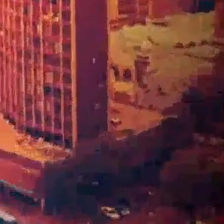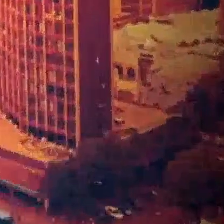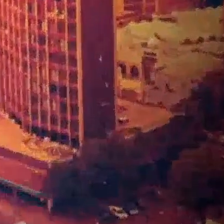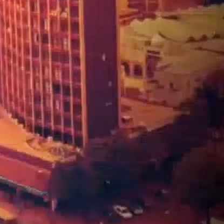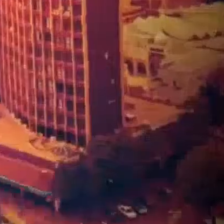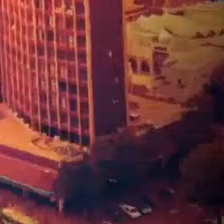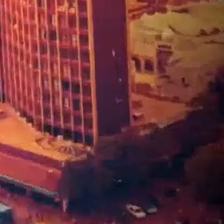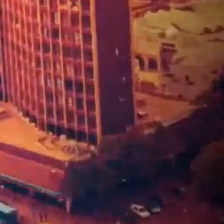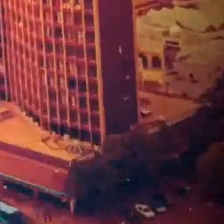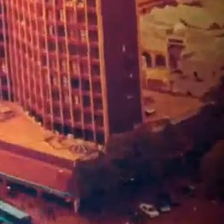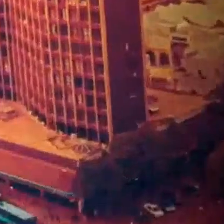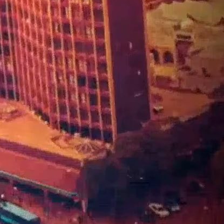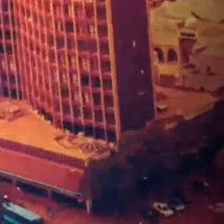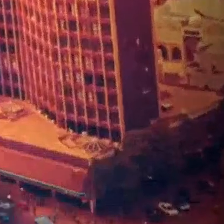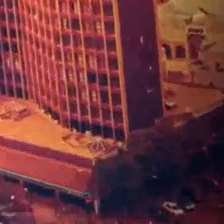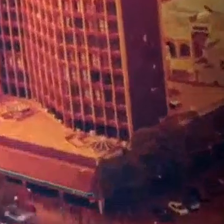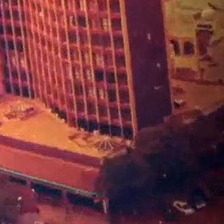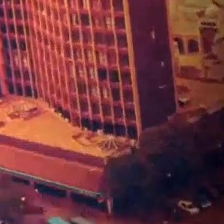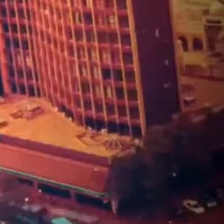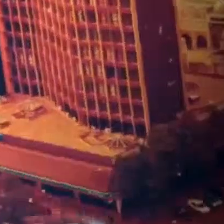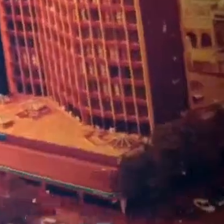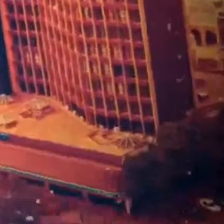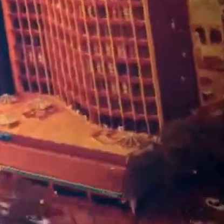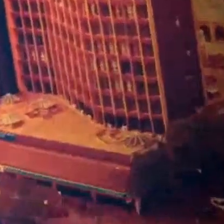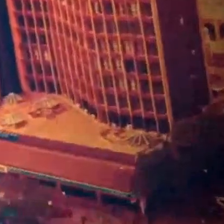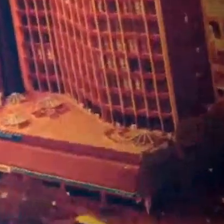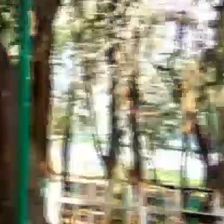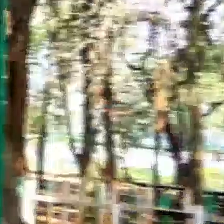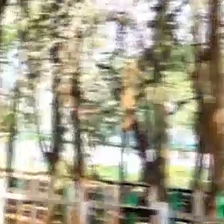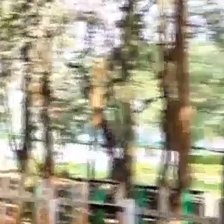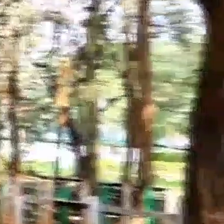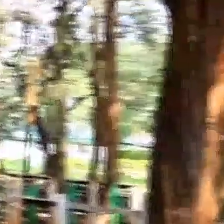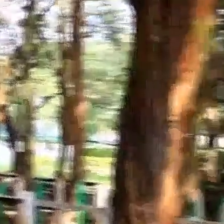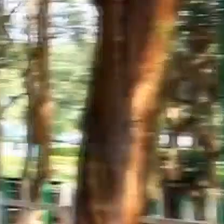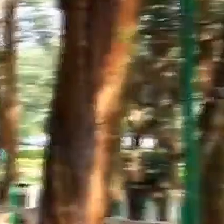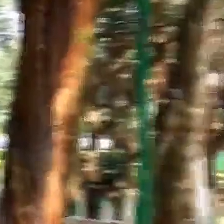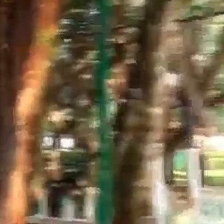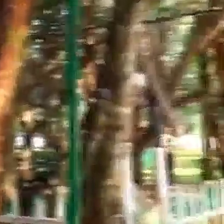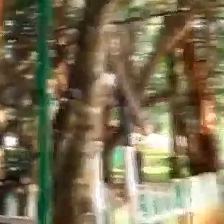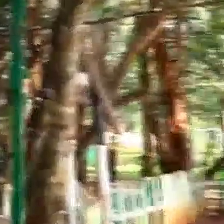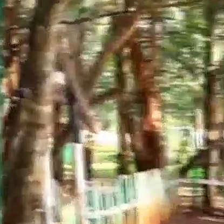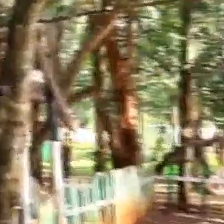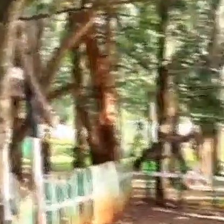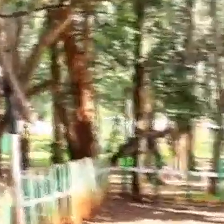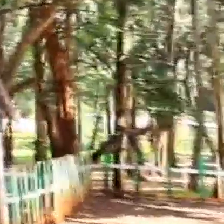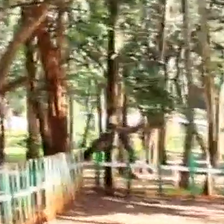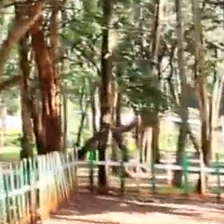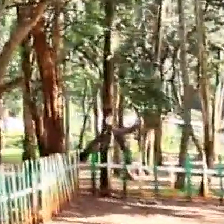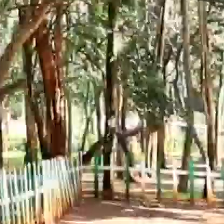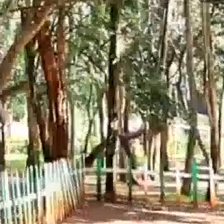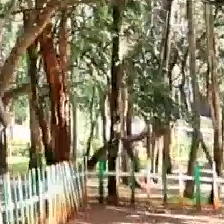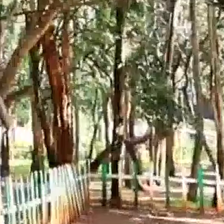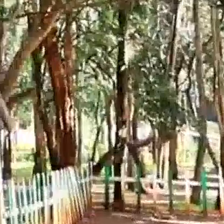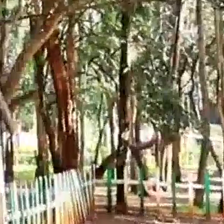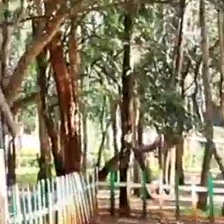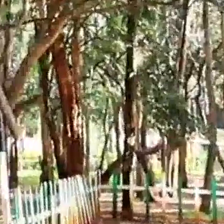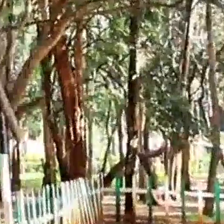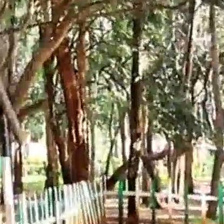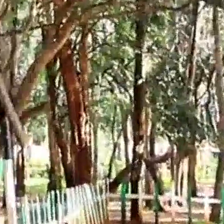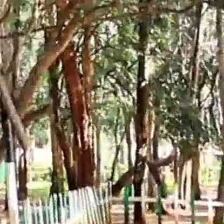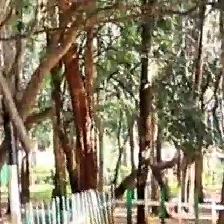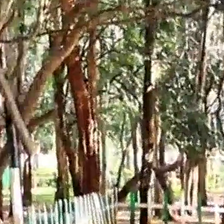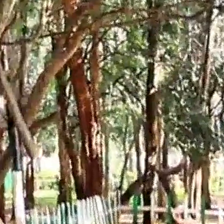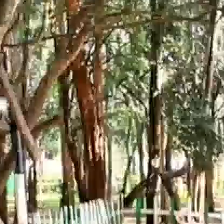A question right there. So what number is this? Okay, so this question is supposed to be your